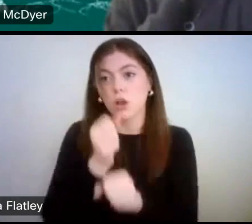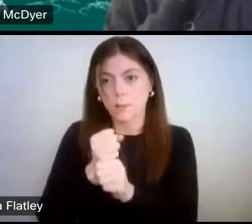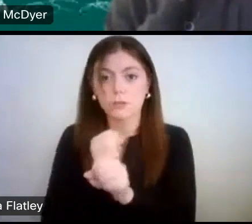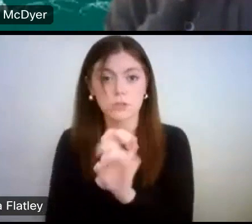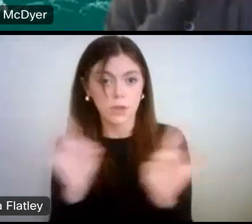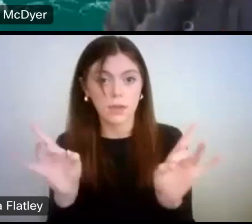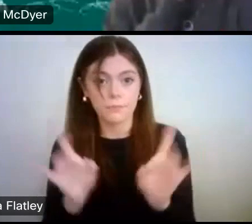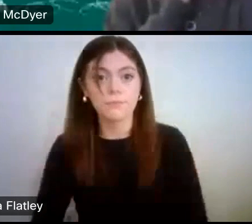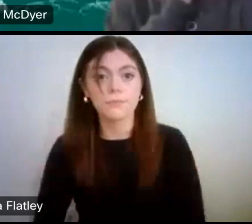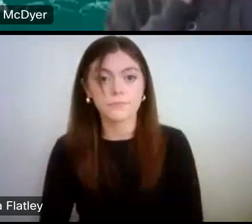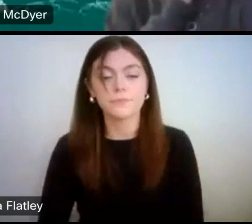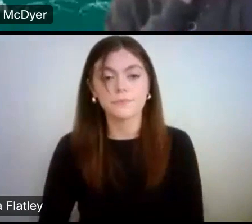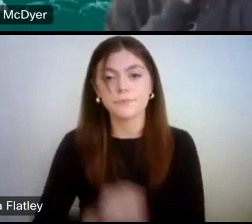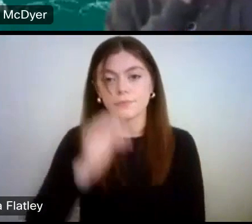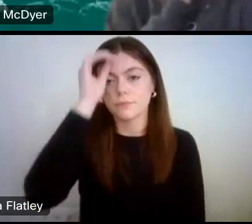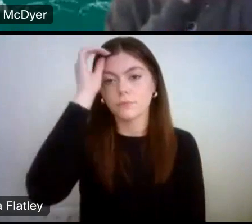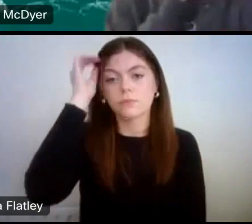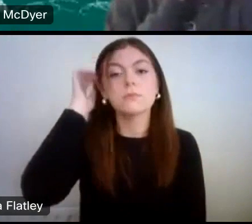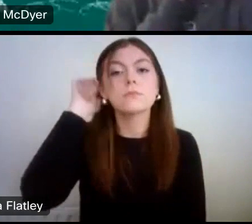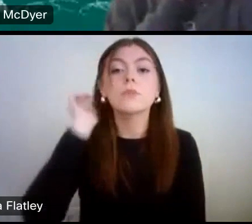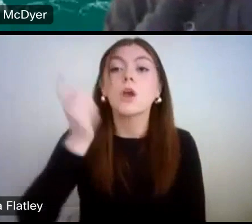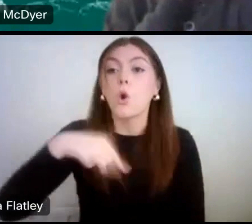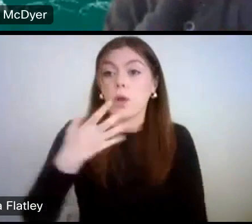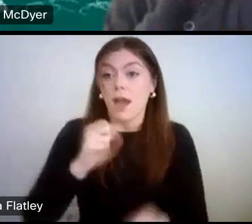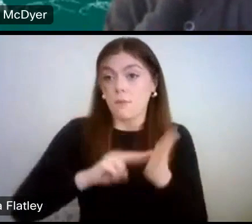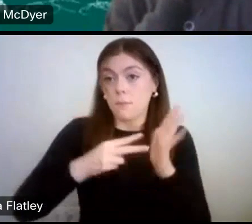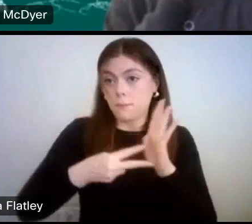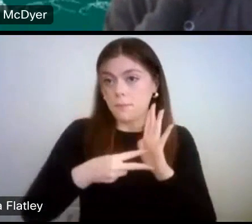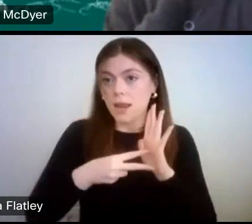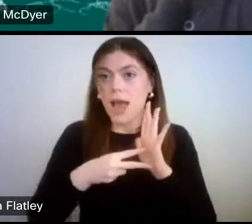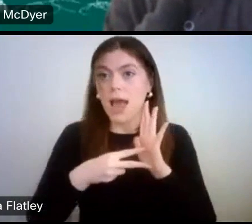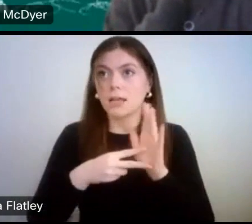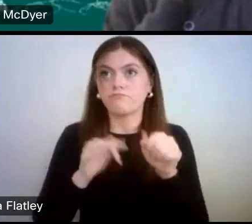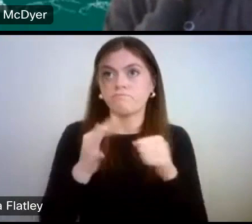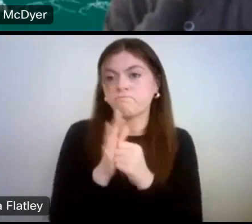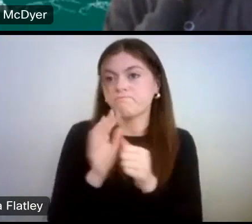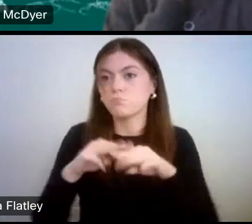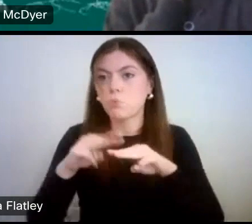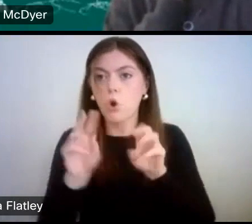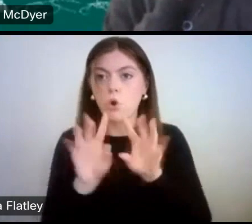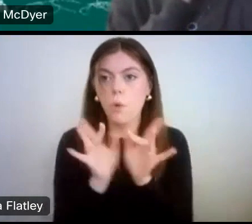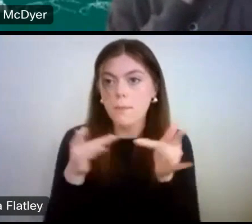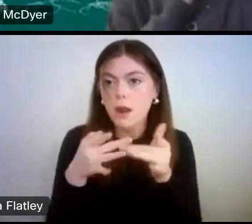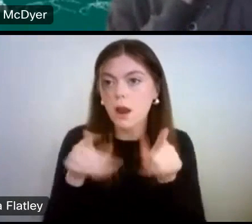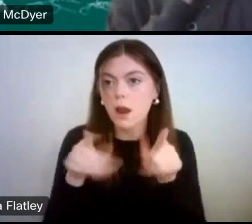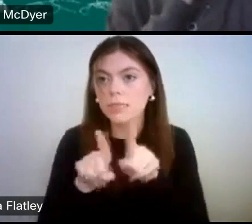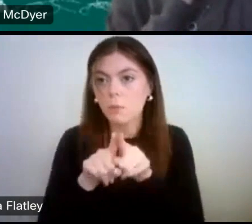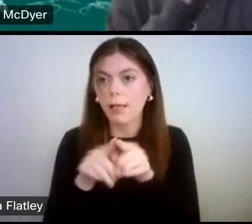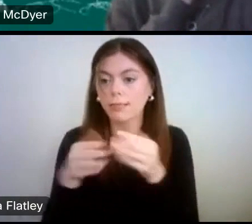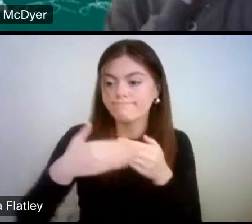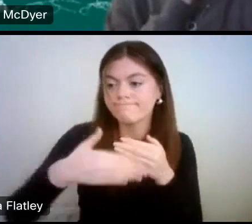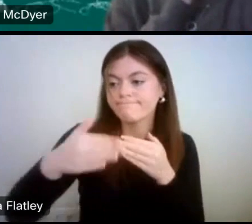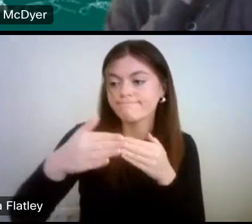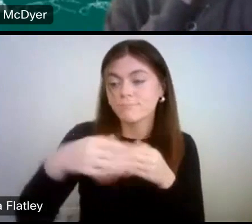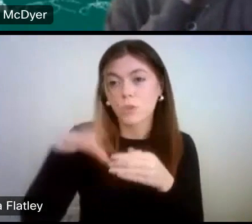you. And we do plan to hold more webinars as well going forward on the Act, and possibly we'll be doing a full webinar